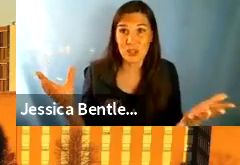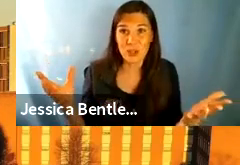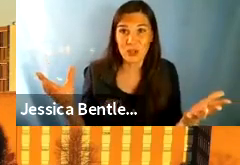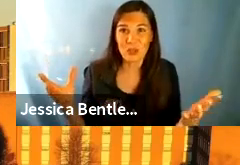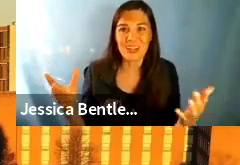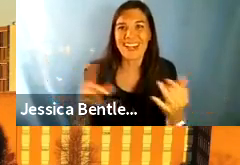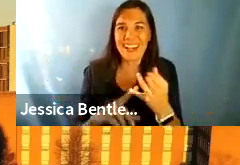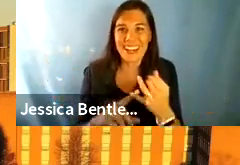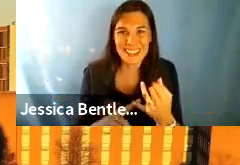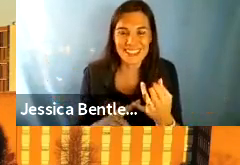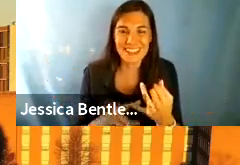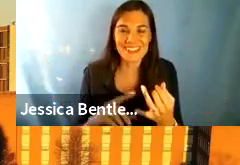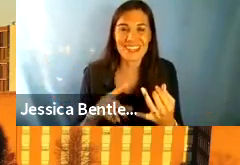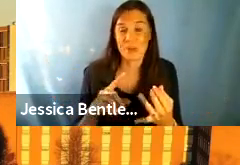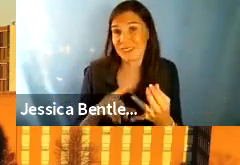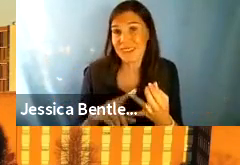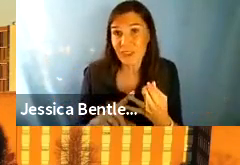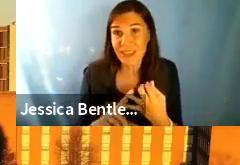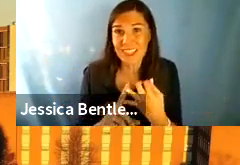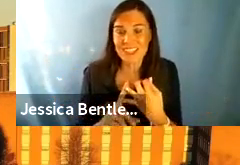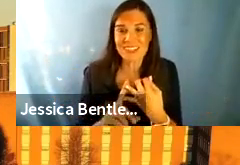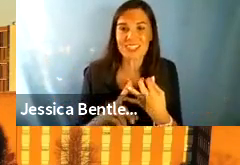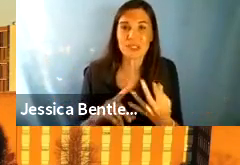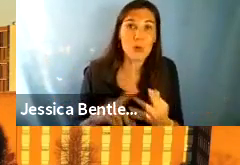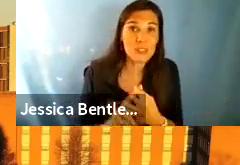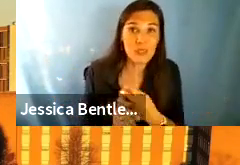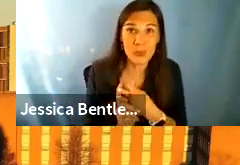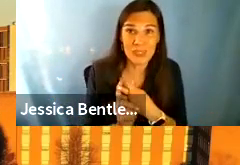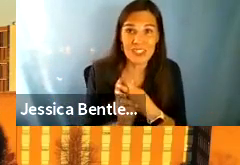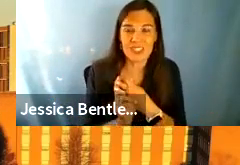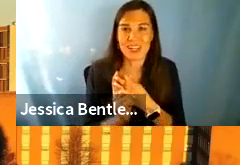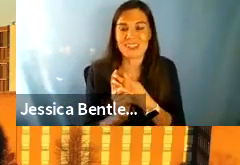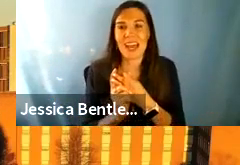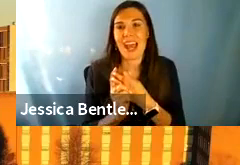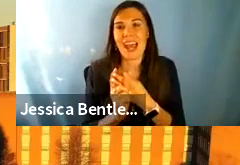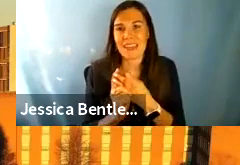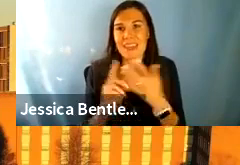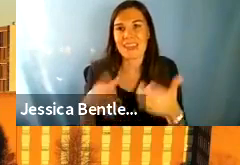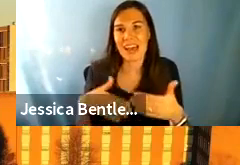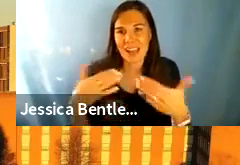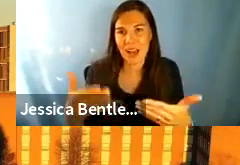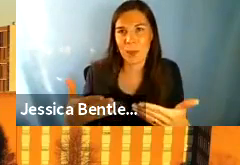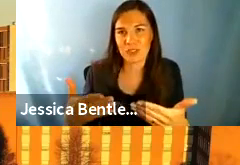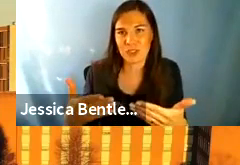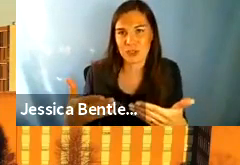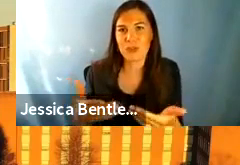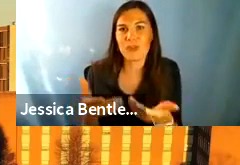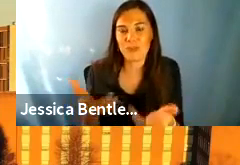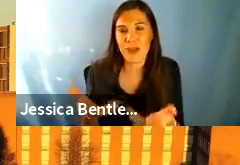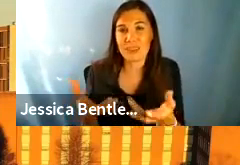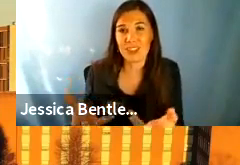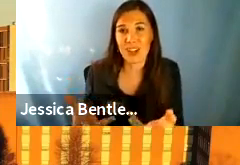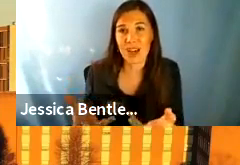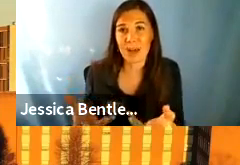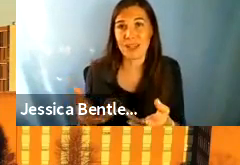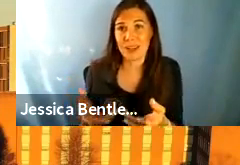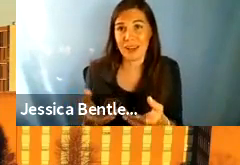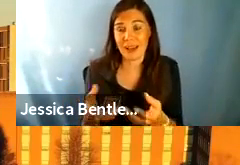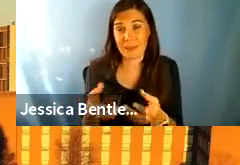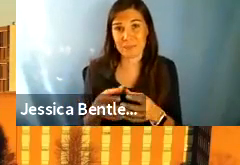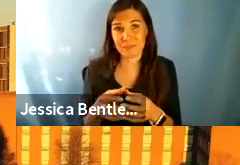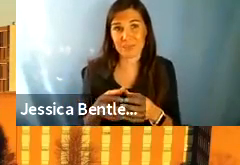connected to an agency or several agencies or a school district. And then that helps you find the